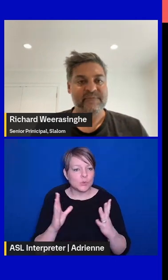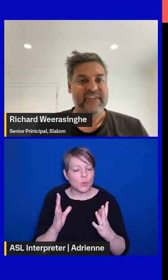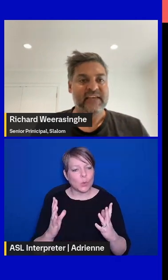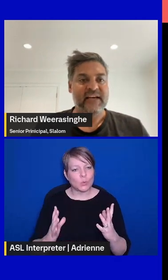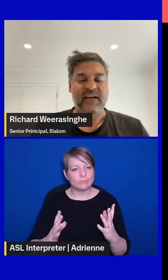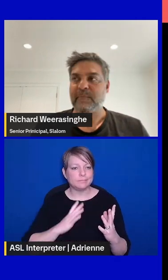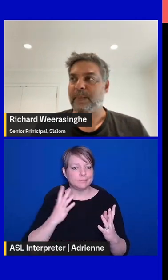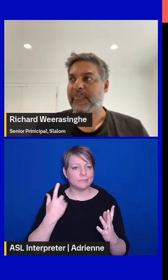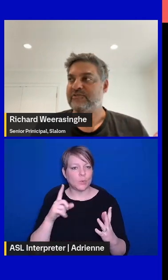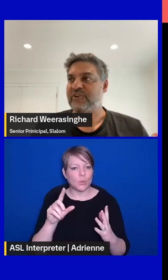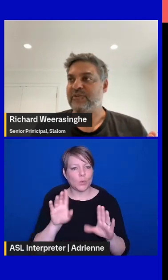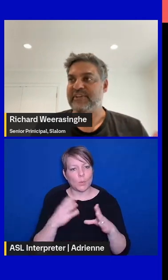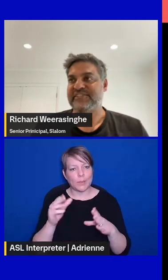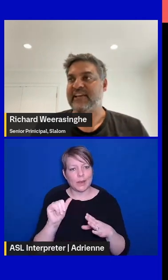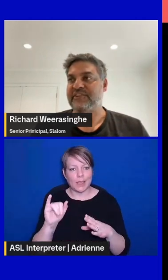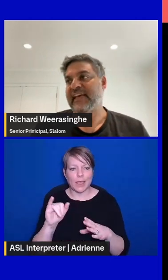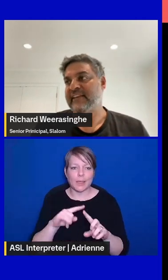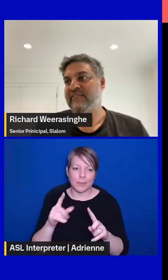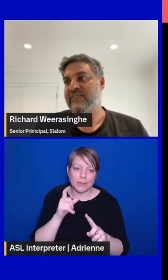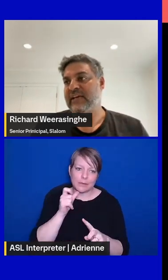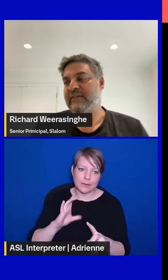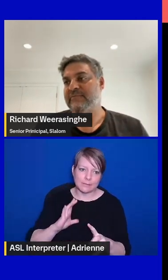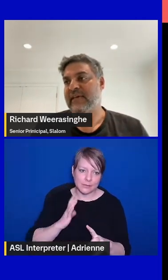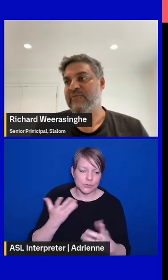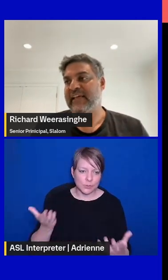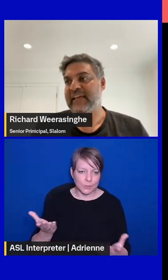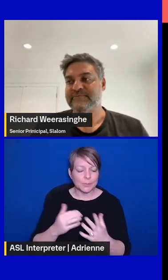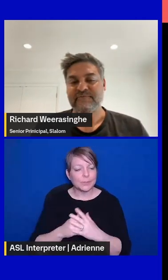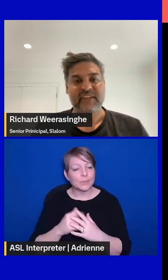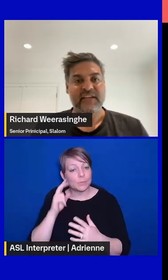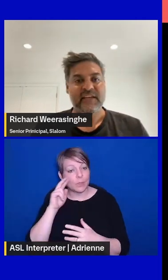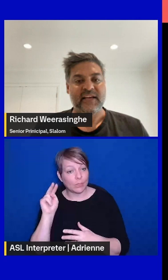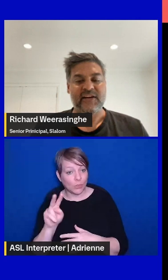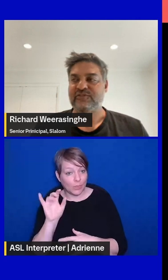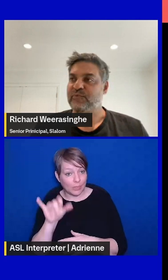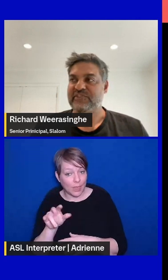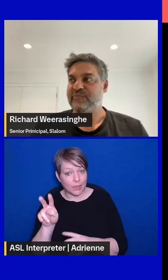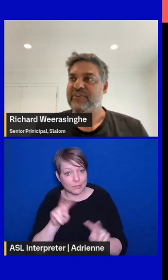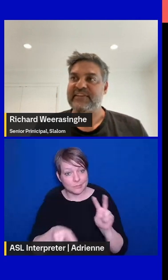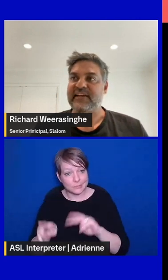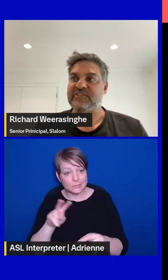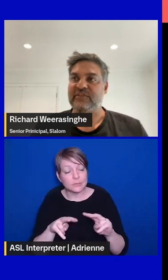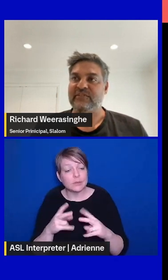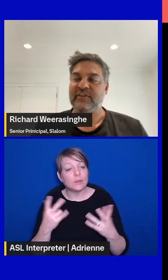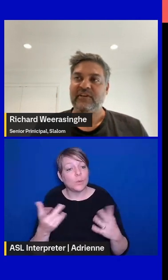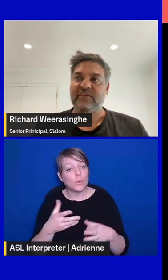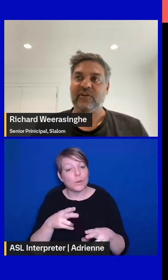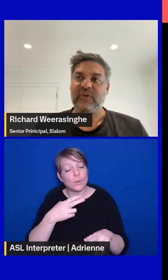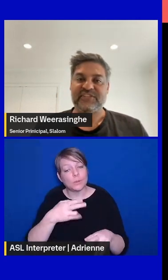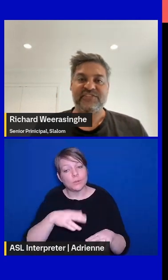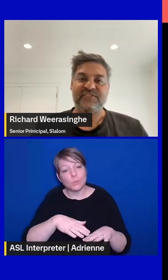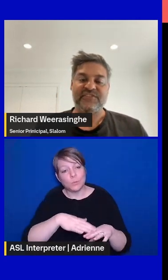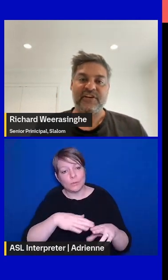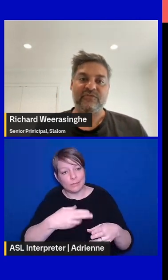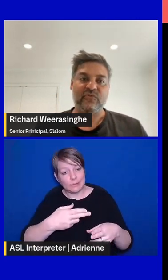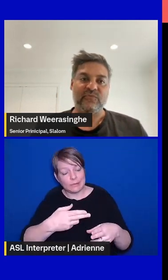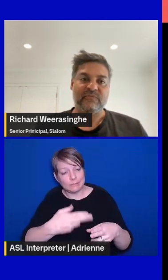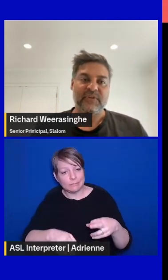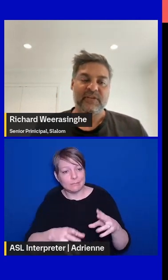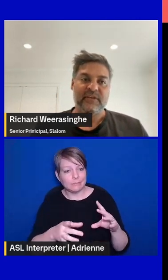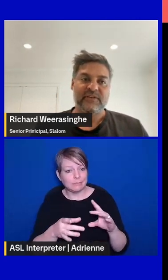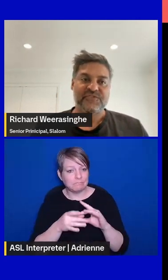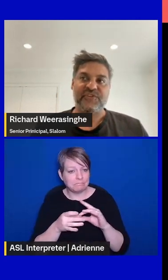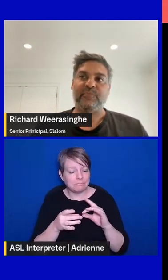ones. So please take a look at that and have a play. I also wanted to briefly touch on, what does the